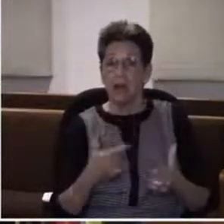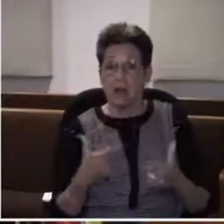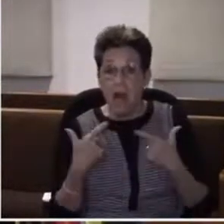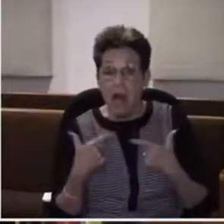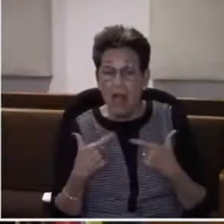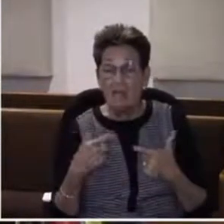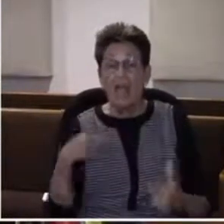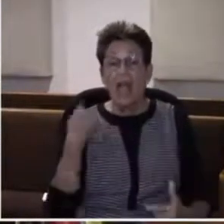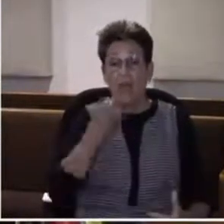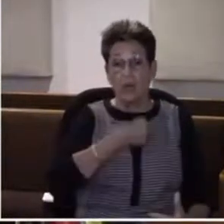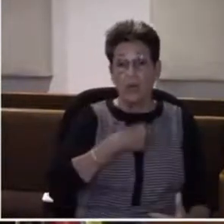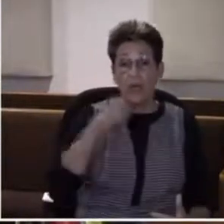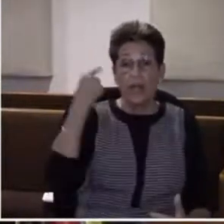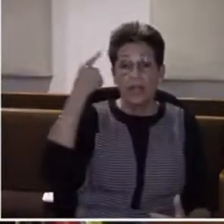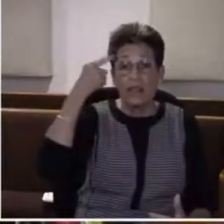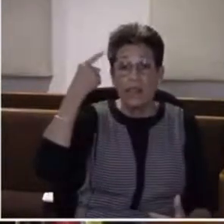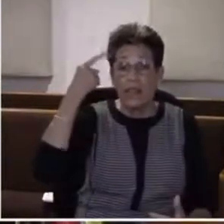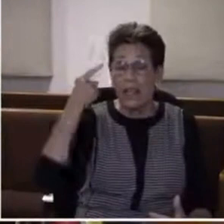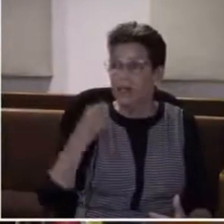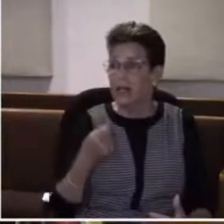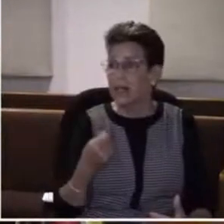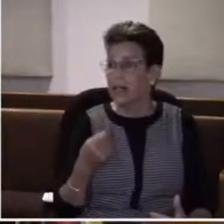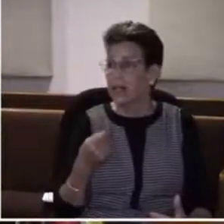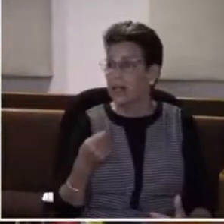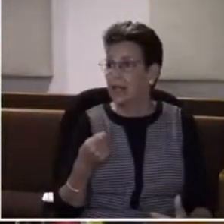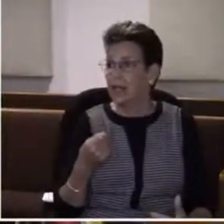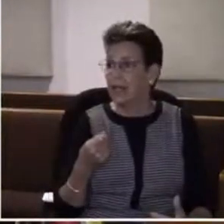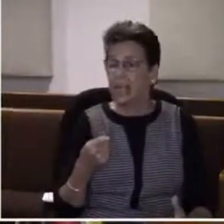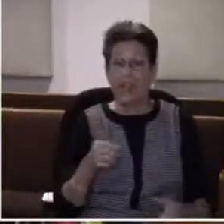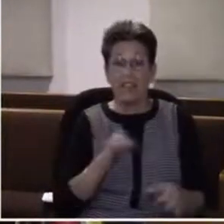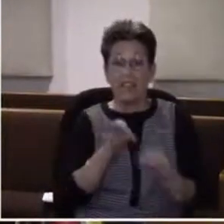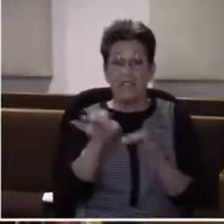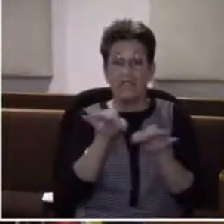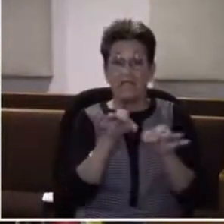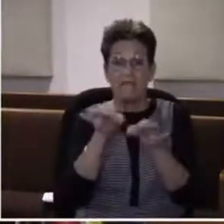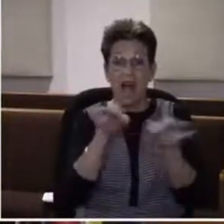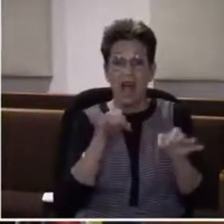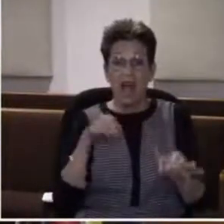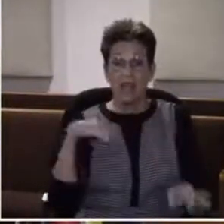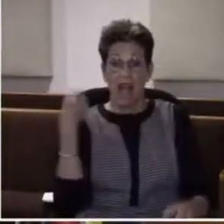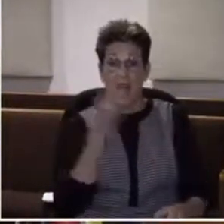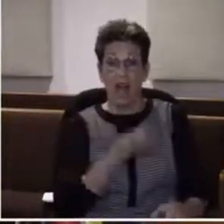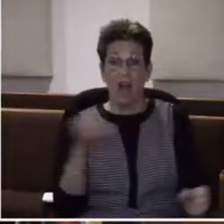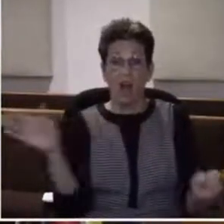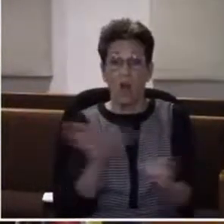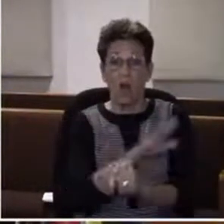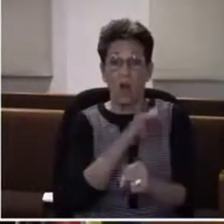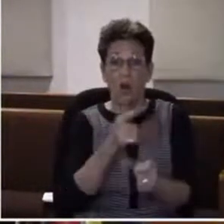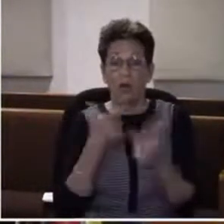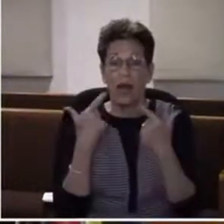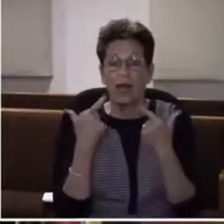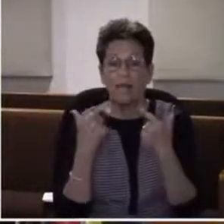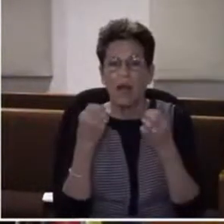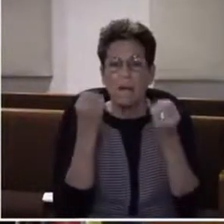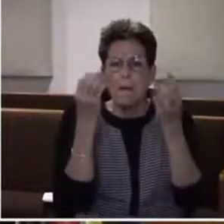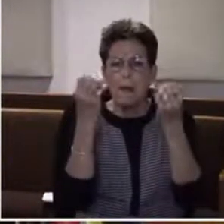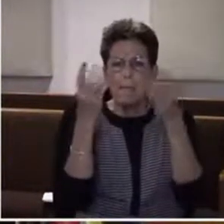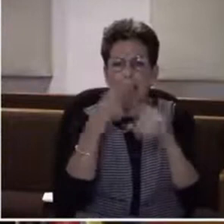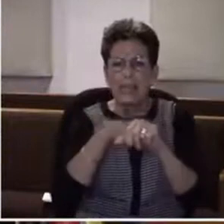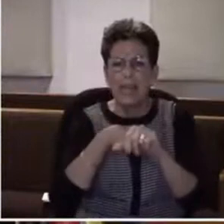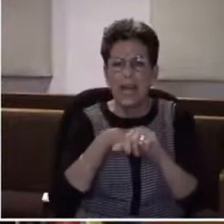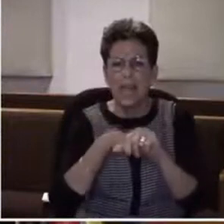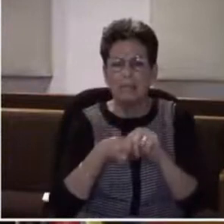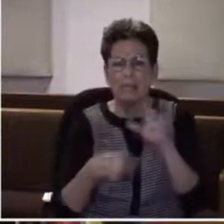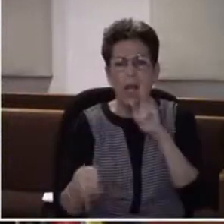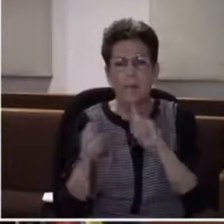in that moment define our whole life. And because many times those are perceived to be